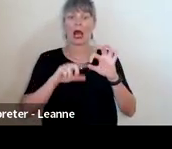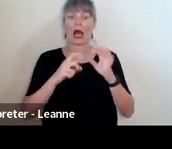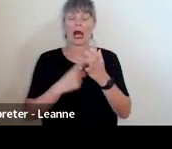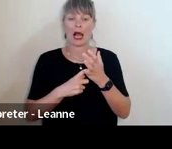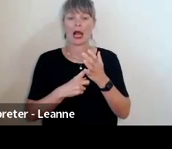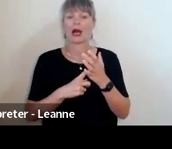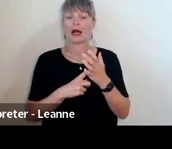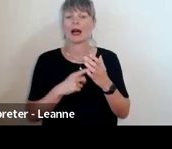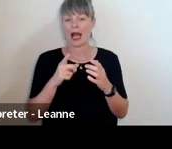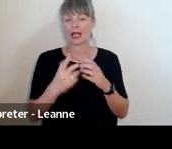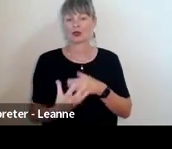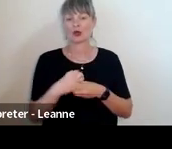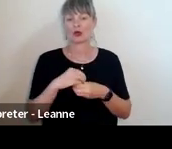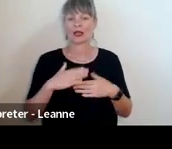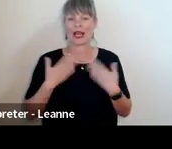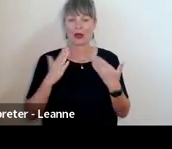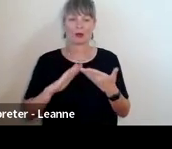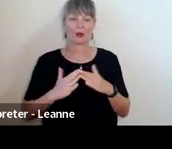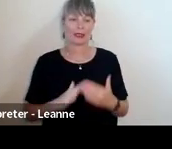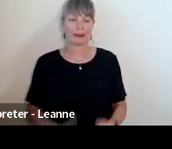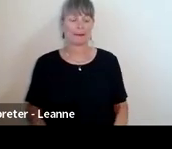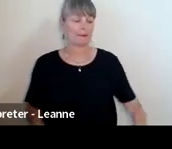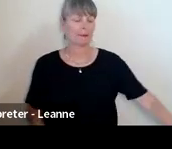Soundclusive community.